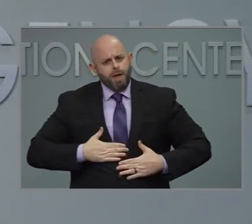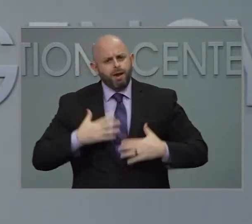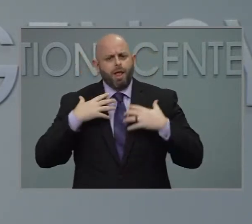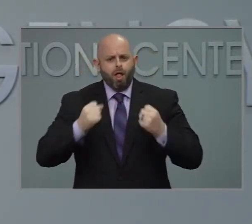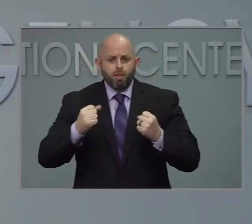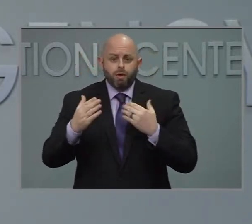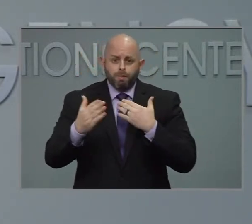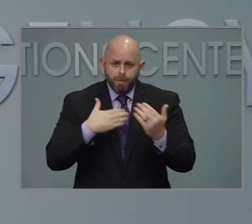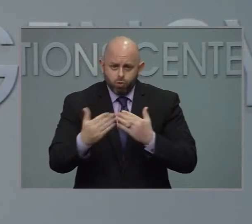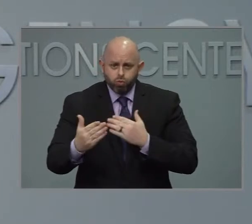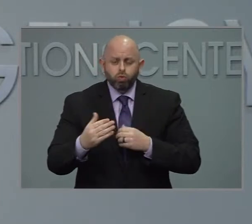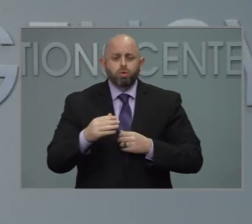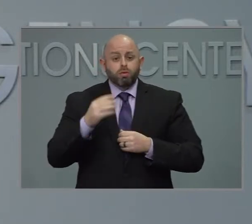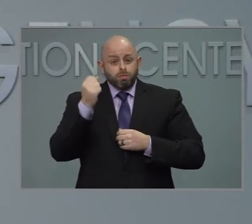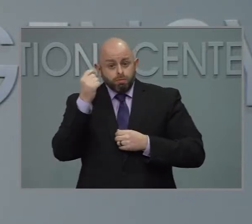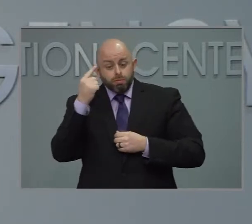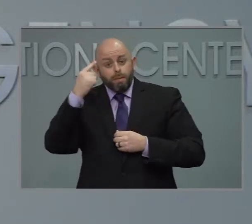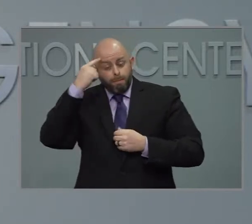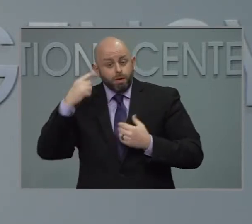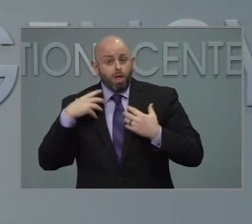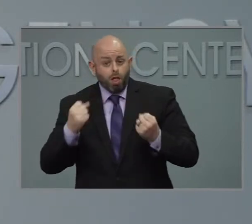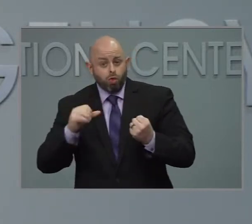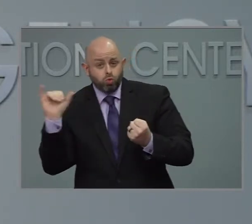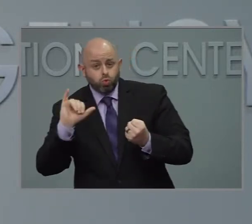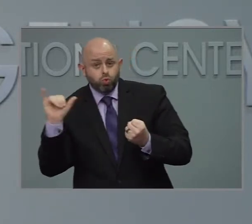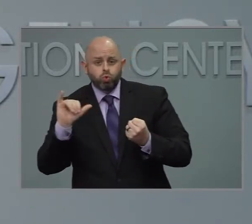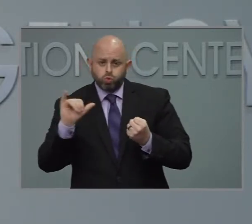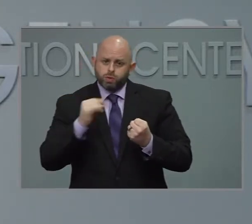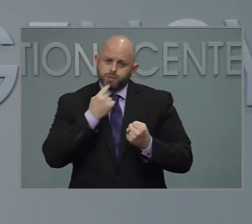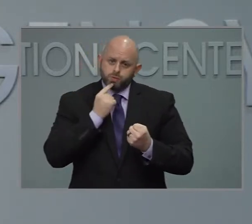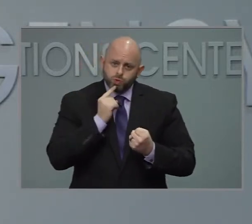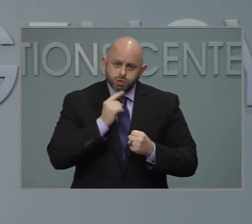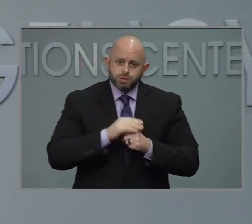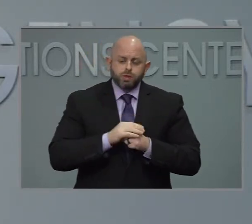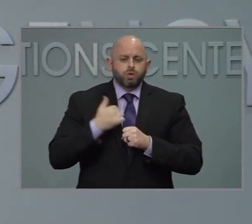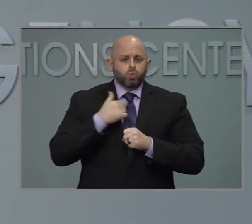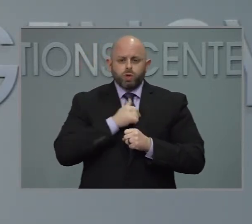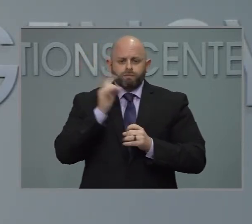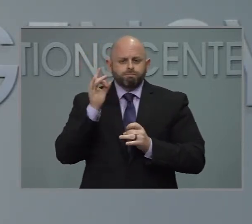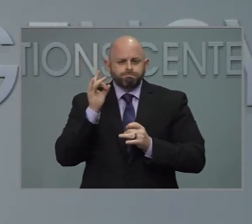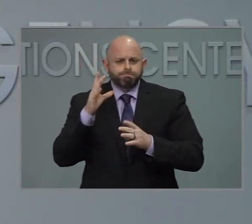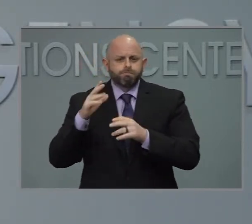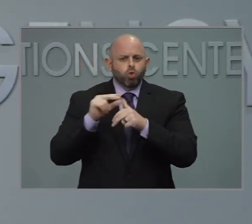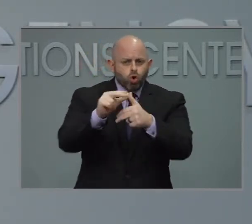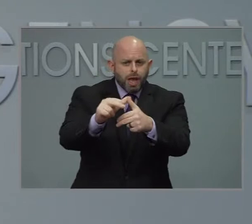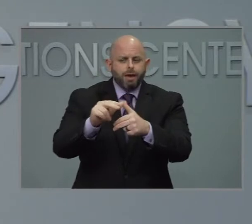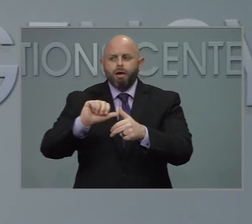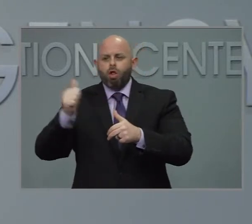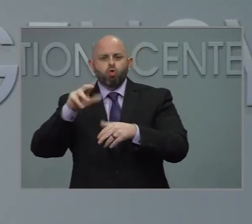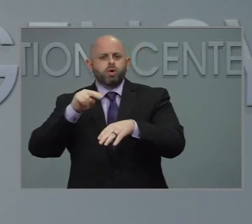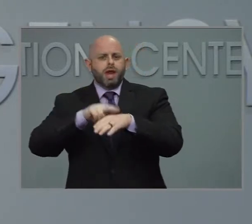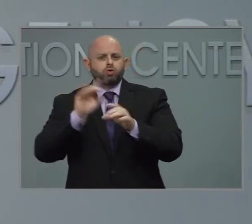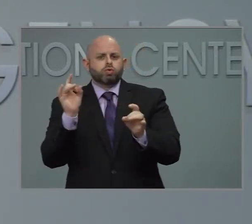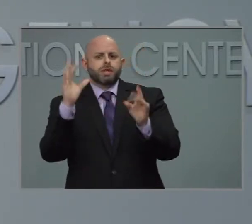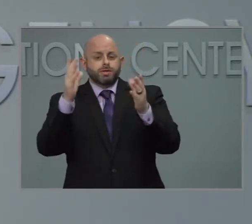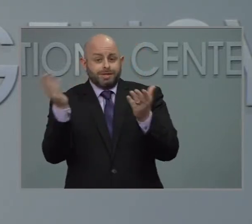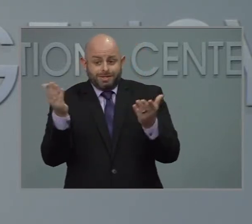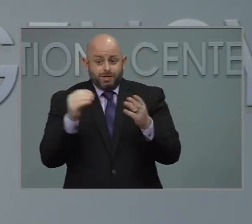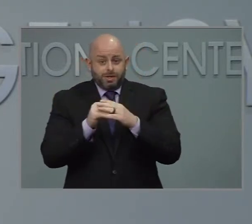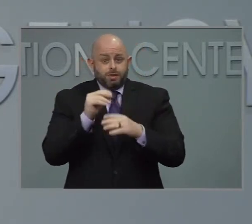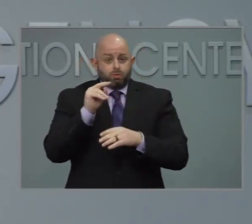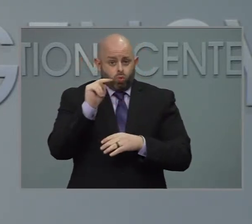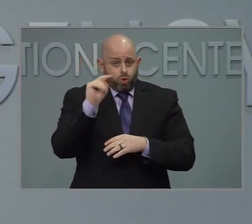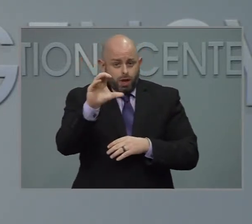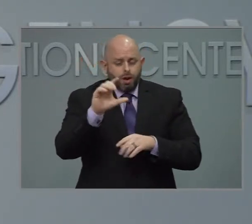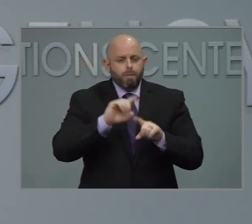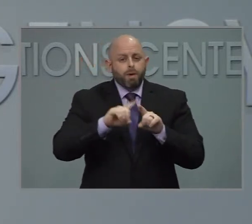learned, because we've had, unfortunately, hurricanes and other natural disasters here in our state, that often the impacts of mental health